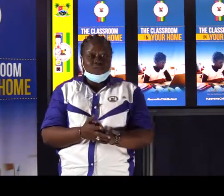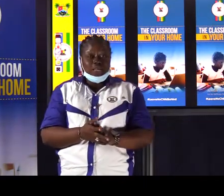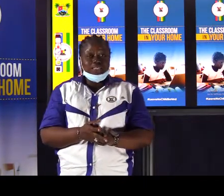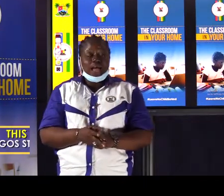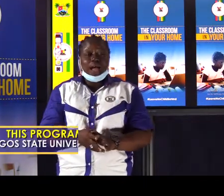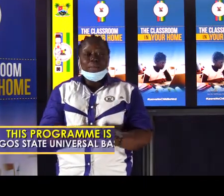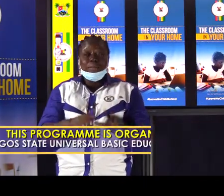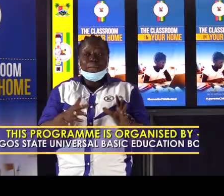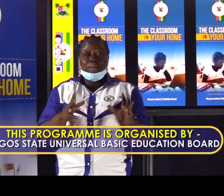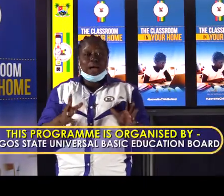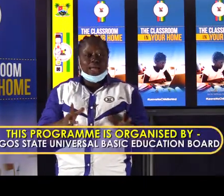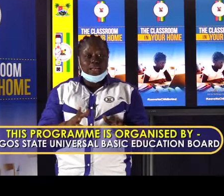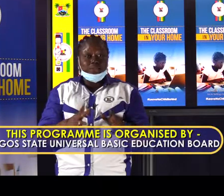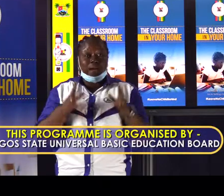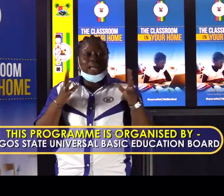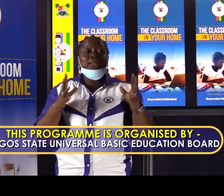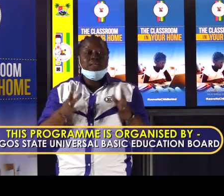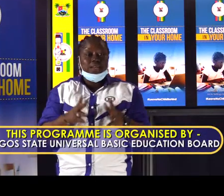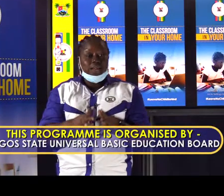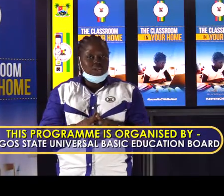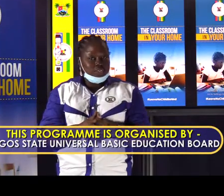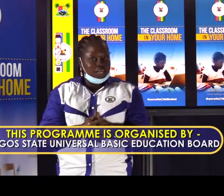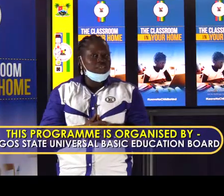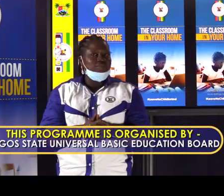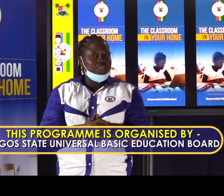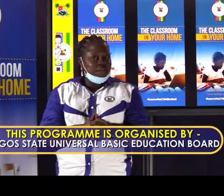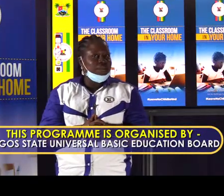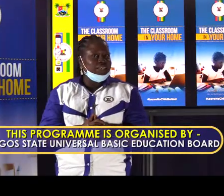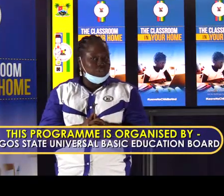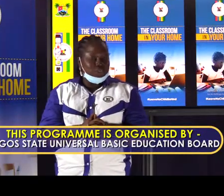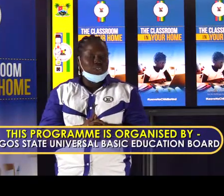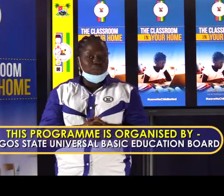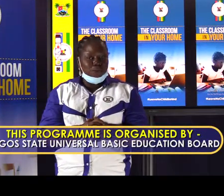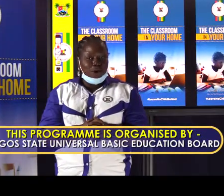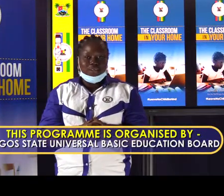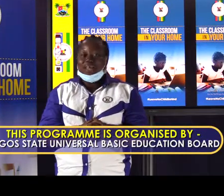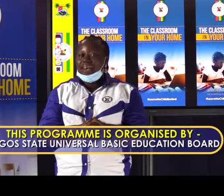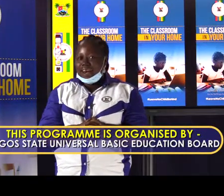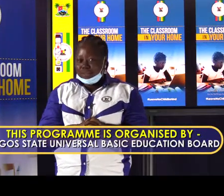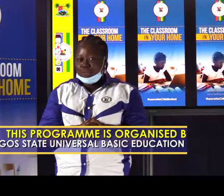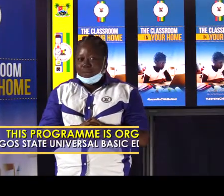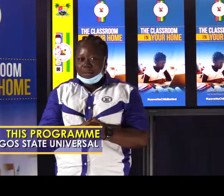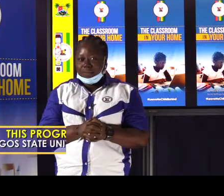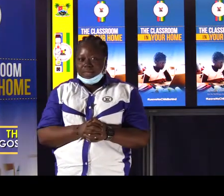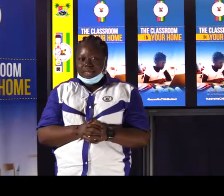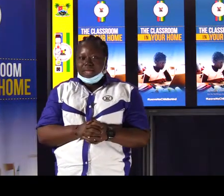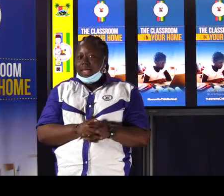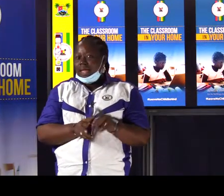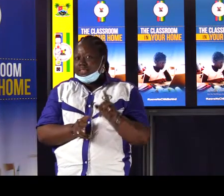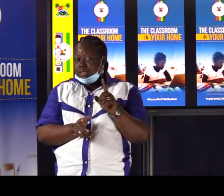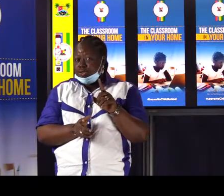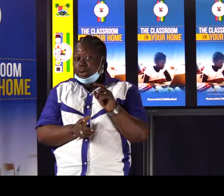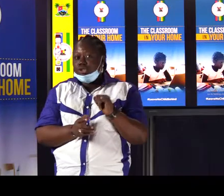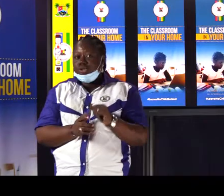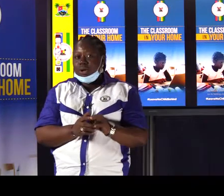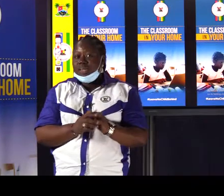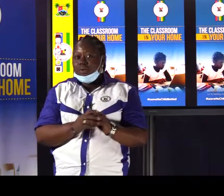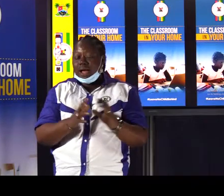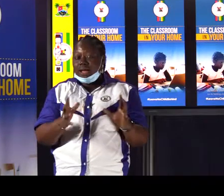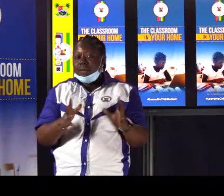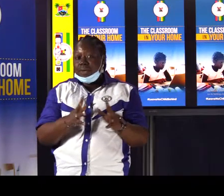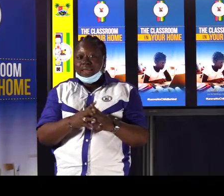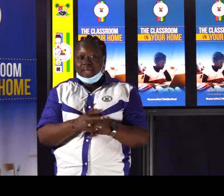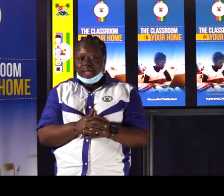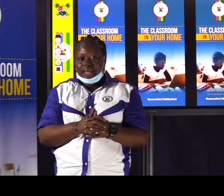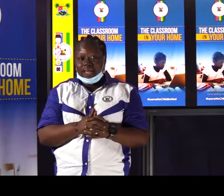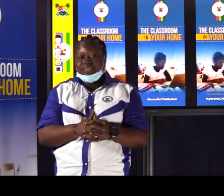State Government and packaged by Lagos State Universal Basic Education Board, LASUBEB. It is to ensure that you